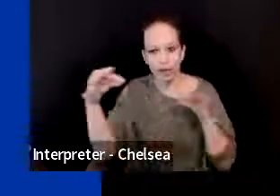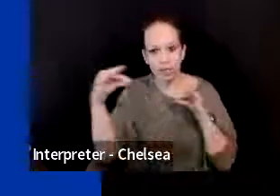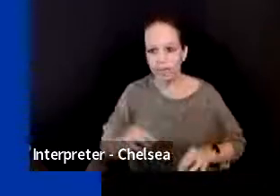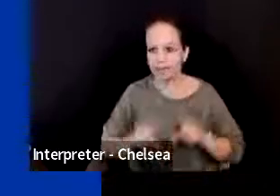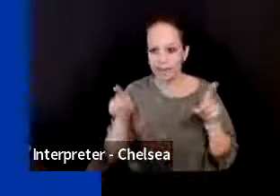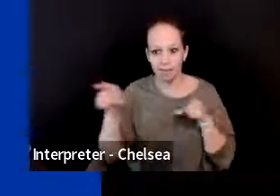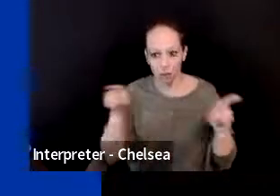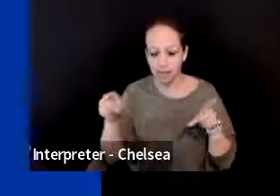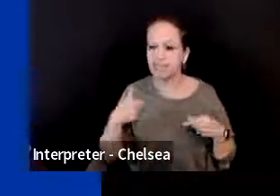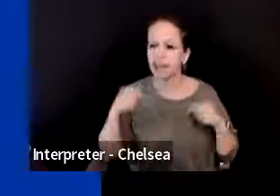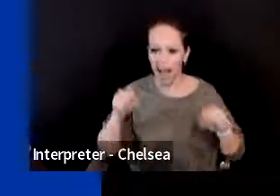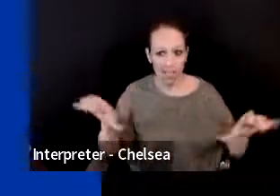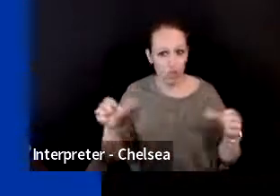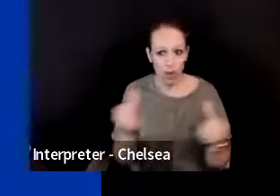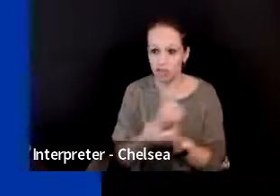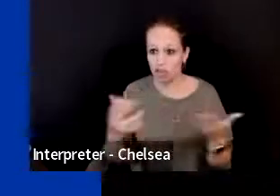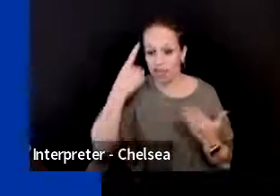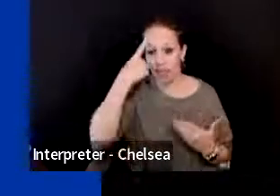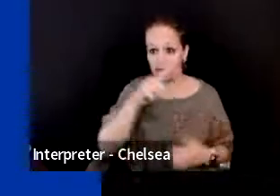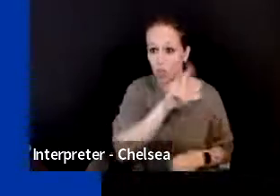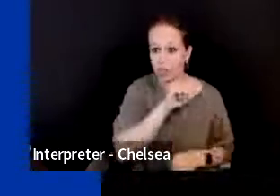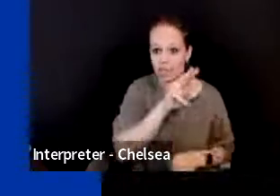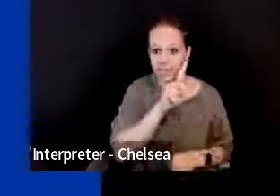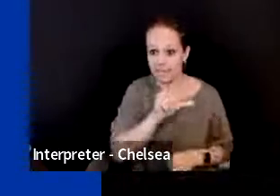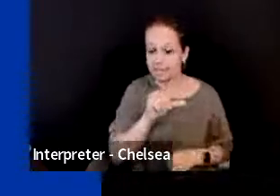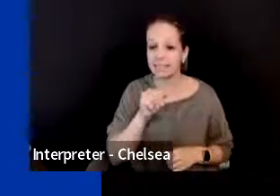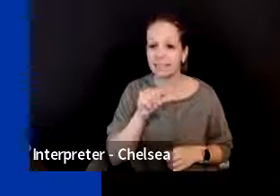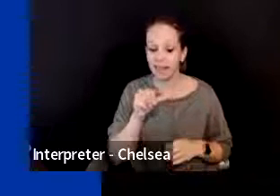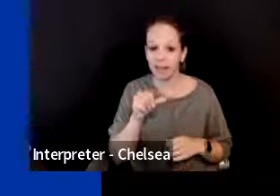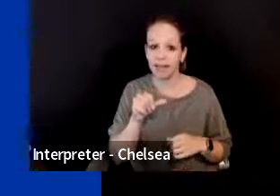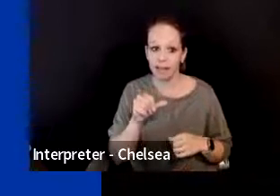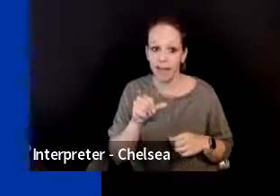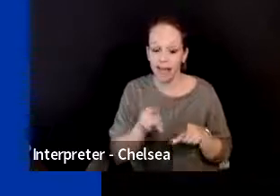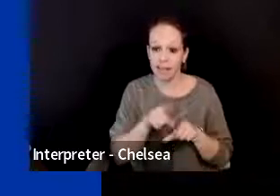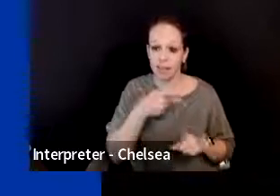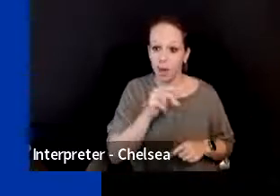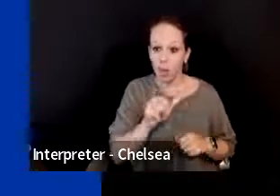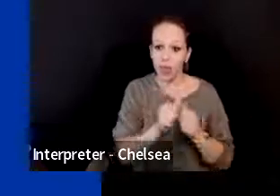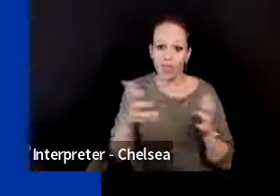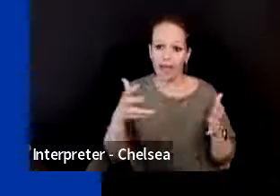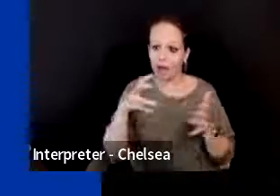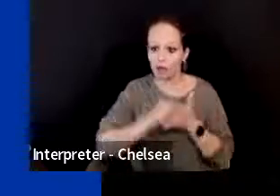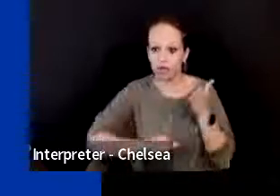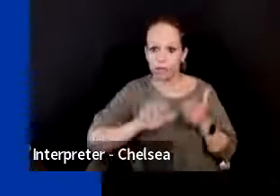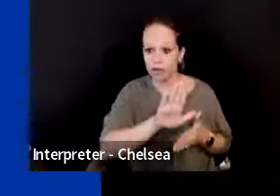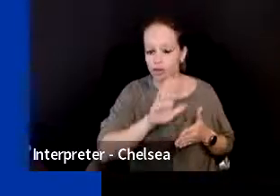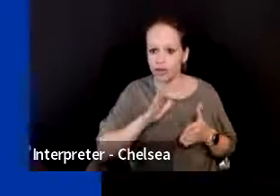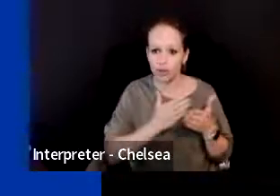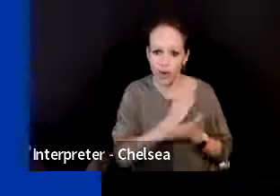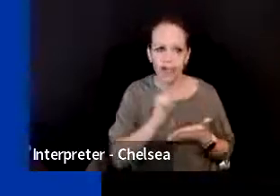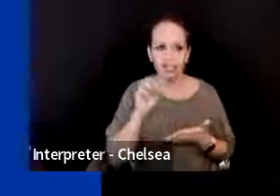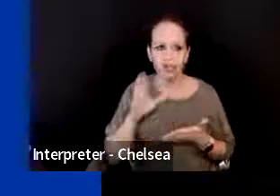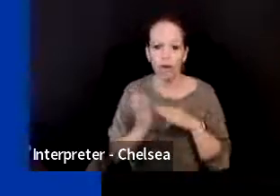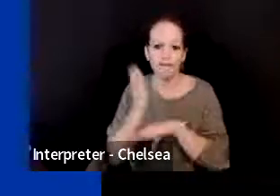attorney. I can do everything for Linda that I did for her as her power of attorney without taking away her rights or without having to file the court